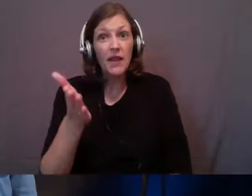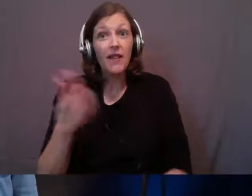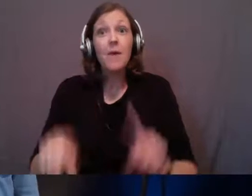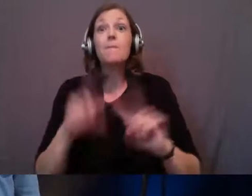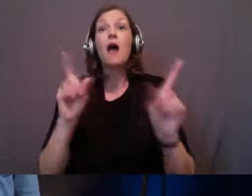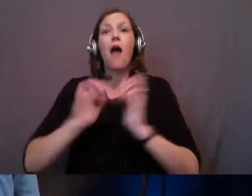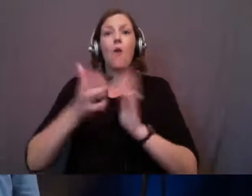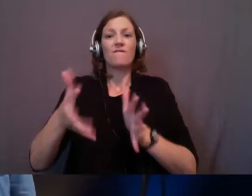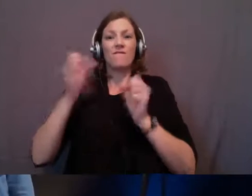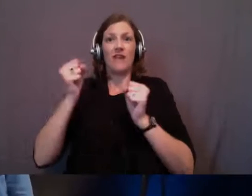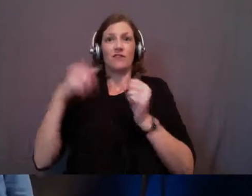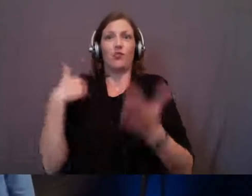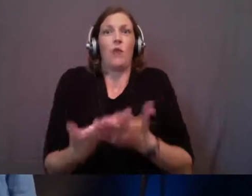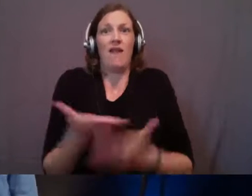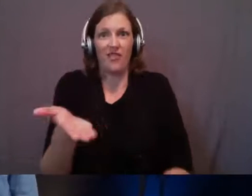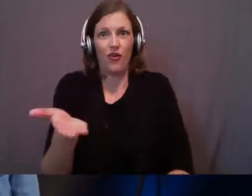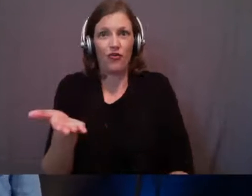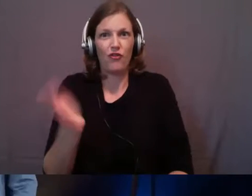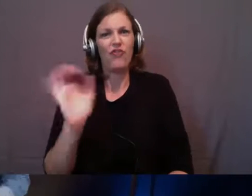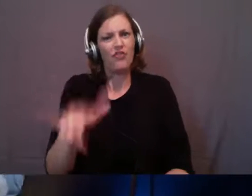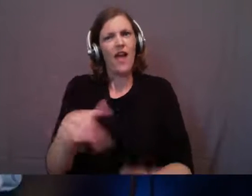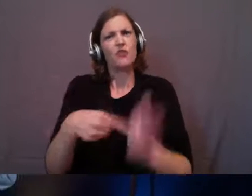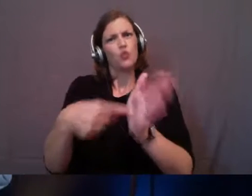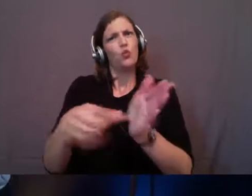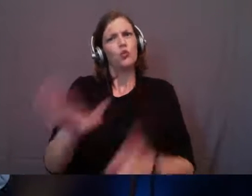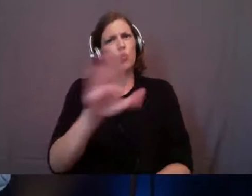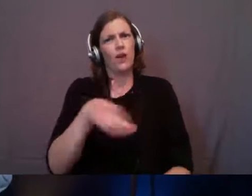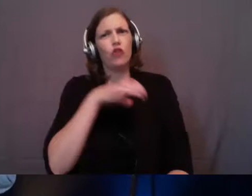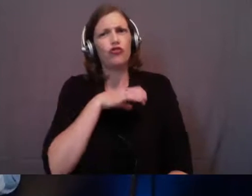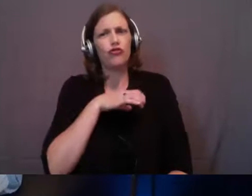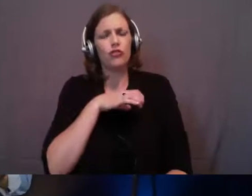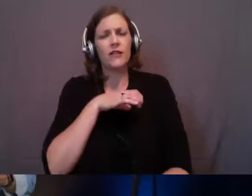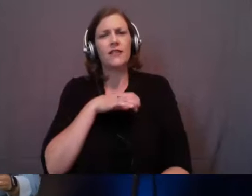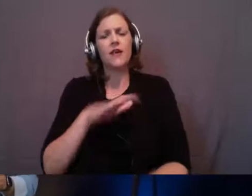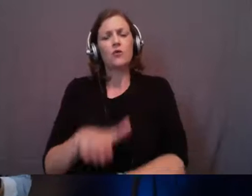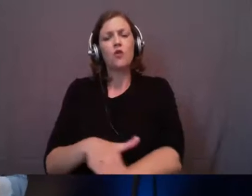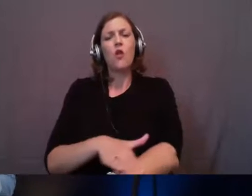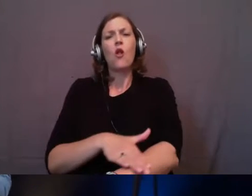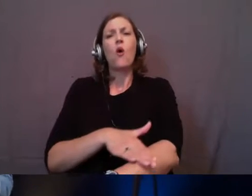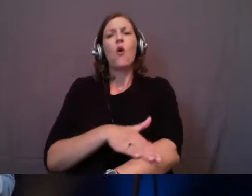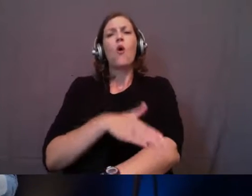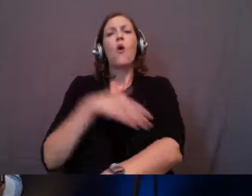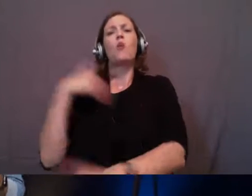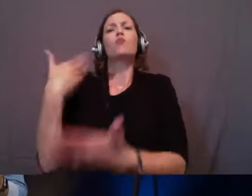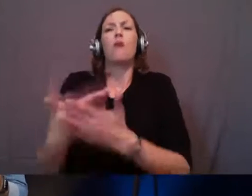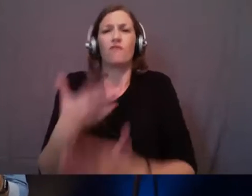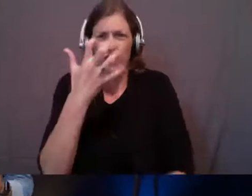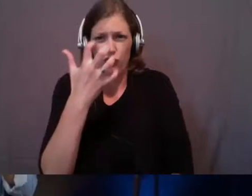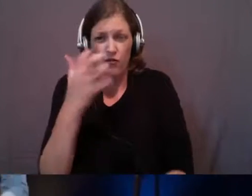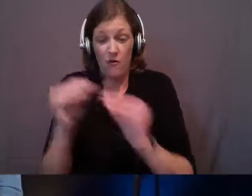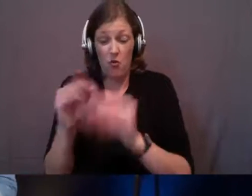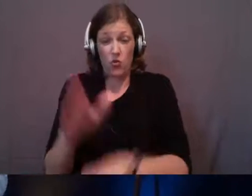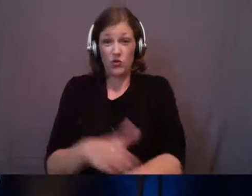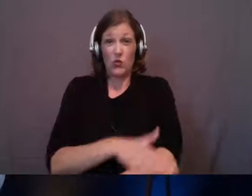there? That's the reflection of your character. It's how slow can we get there? Because the slower we go, the more chance